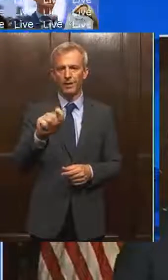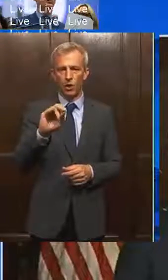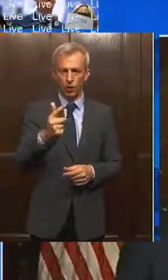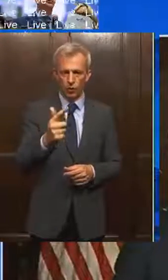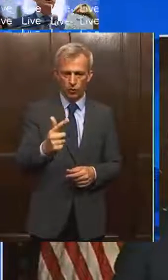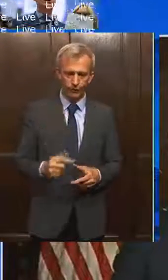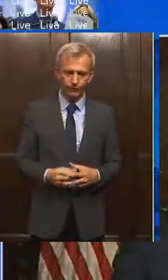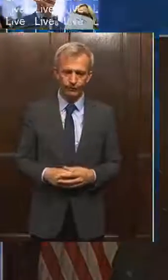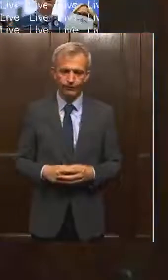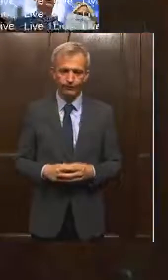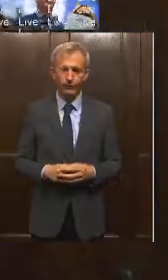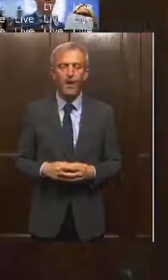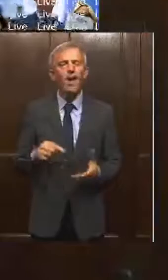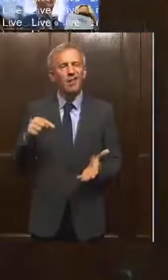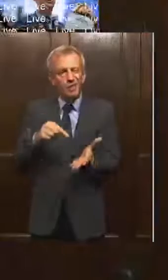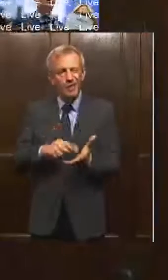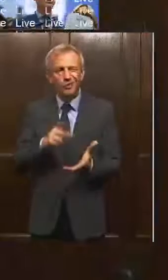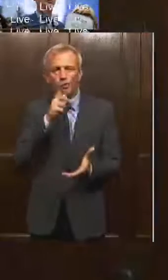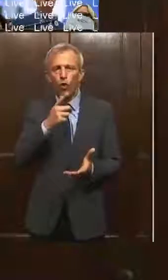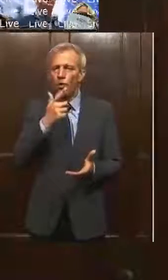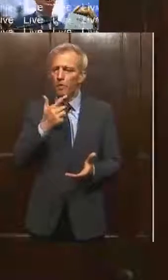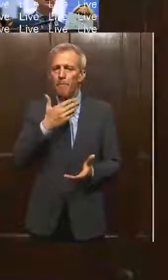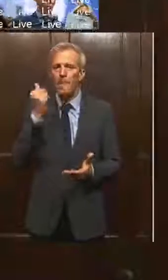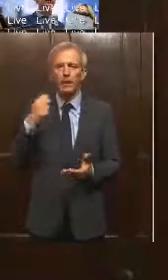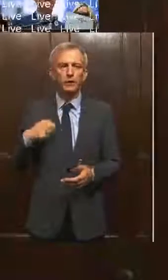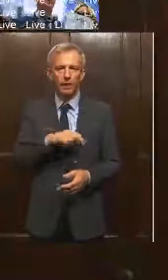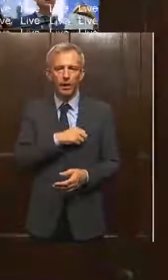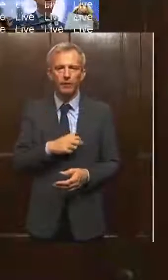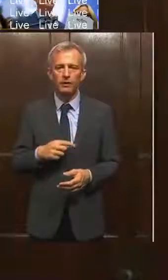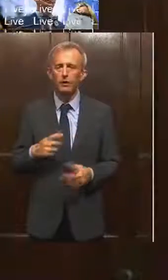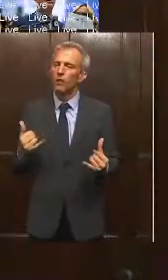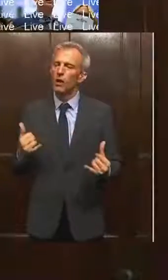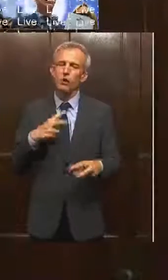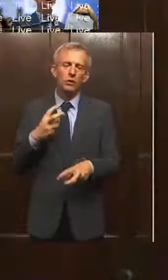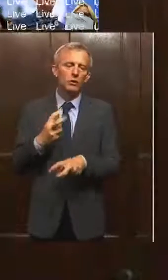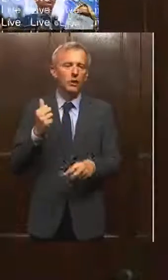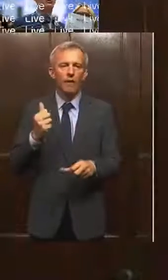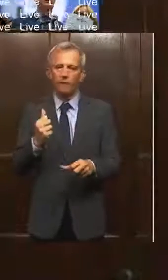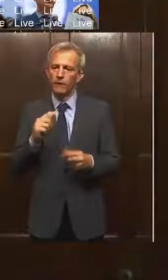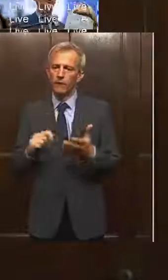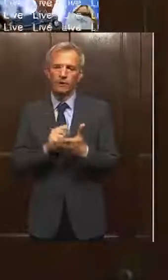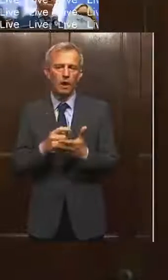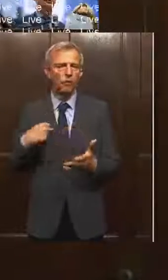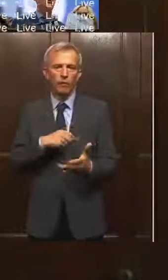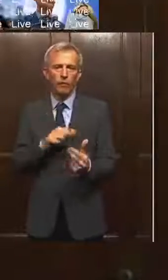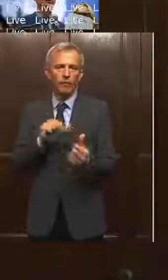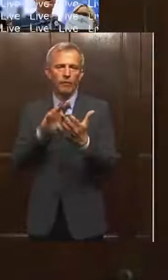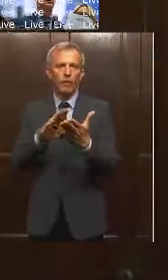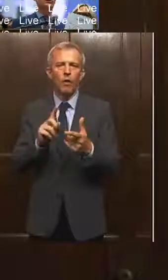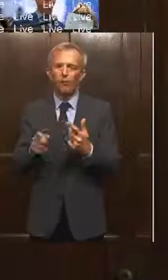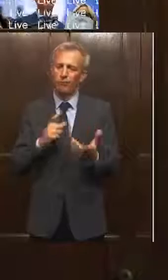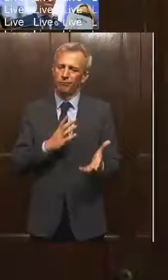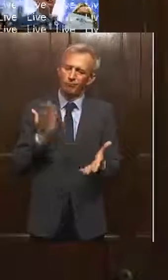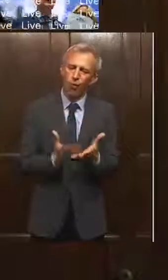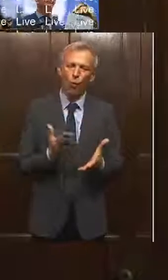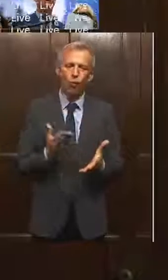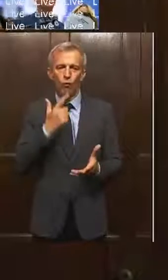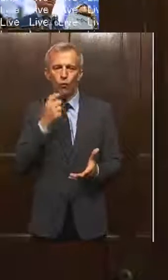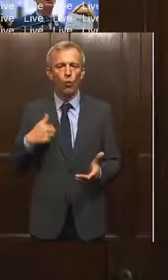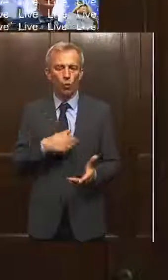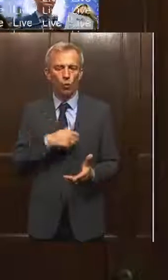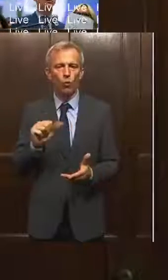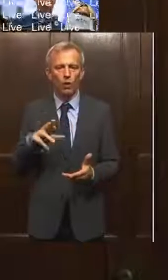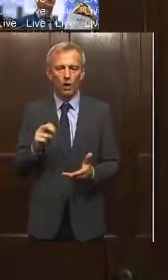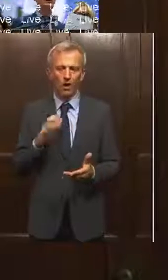This is the best of who we are right now. I know it's the toughest moments we've ever faced, but it demonstrates who we are, our